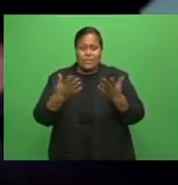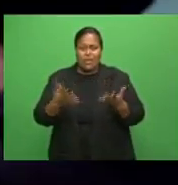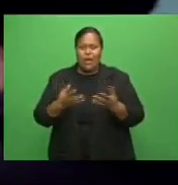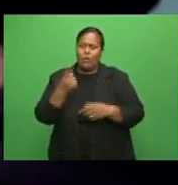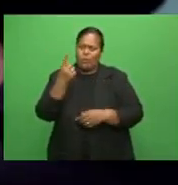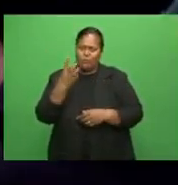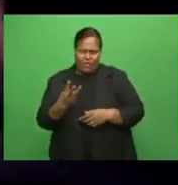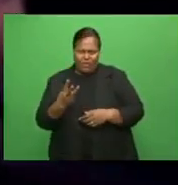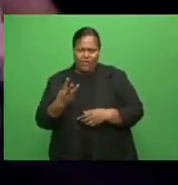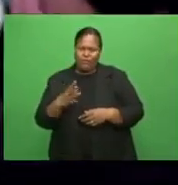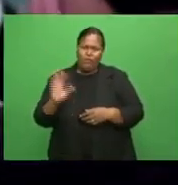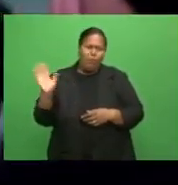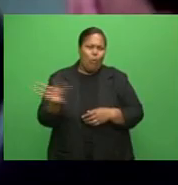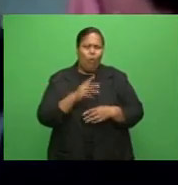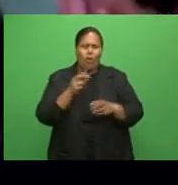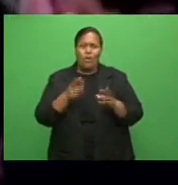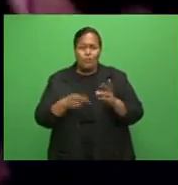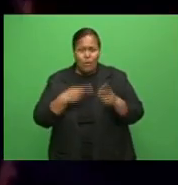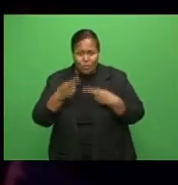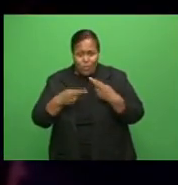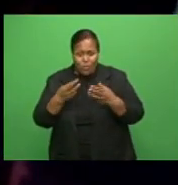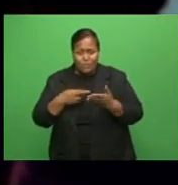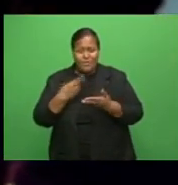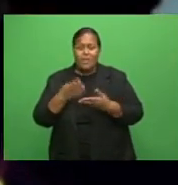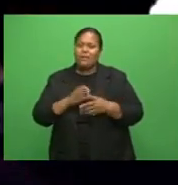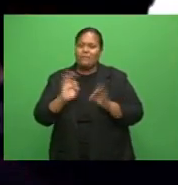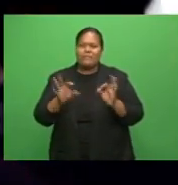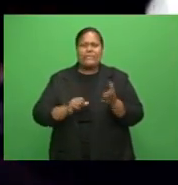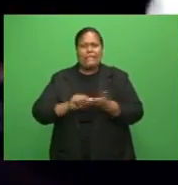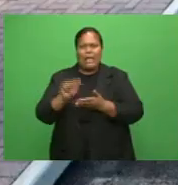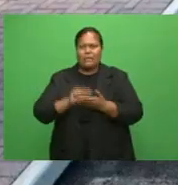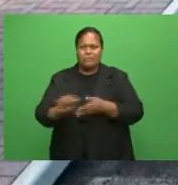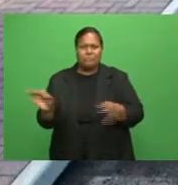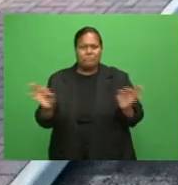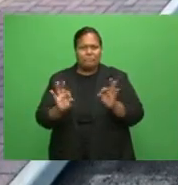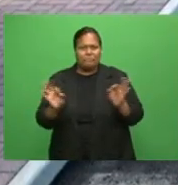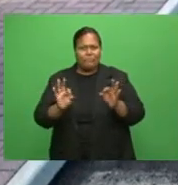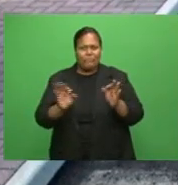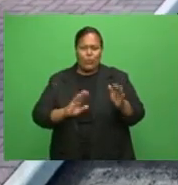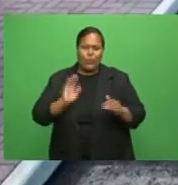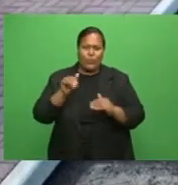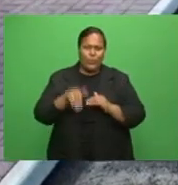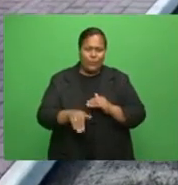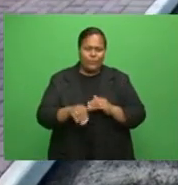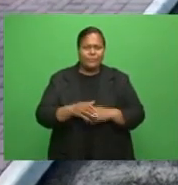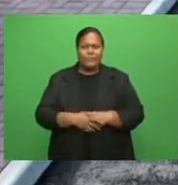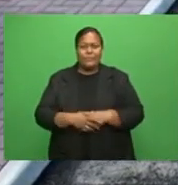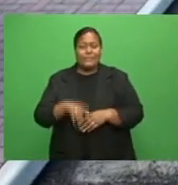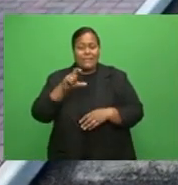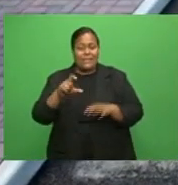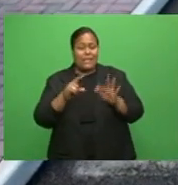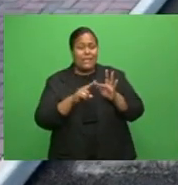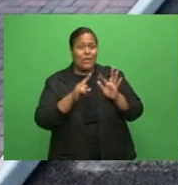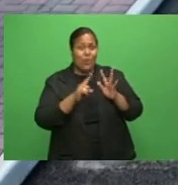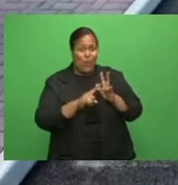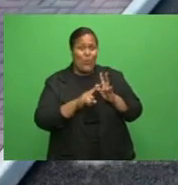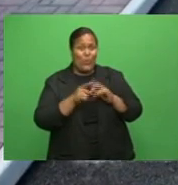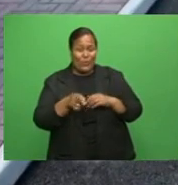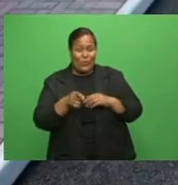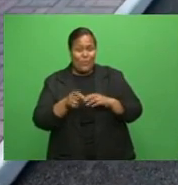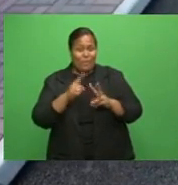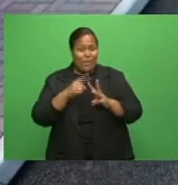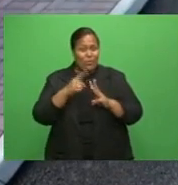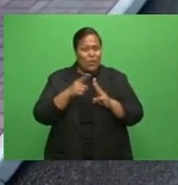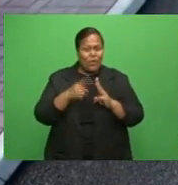restaurants, sales were nowhere as dismal as everywhere else. Still, CEO Chris Kemczynski pointed to